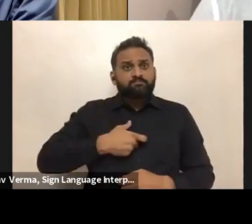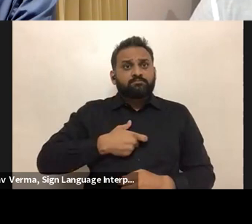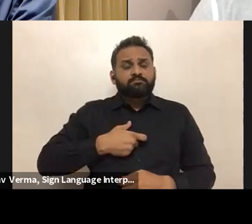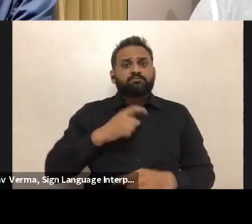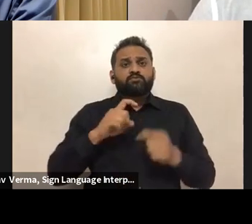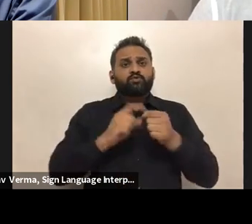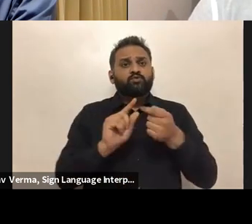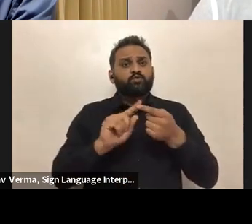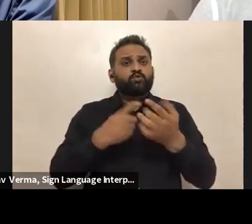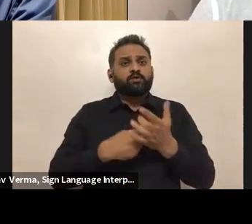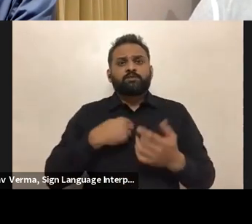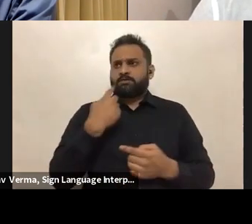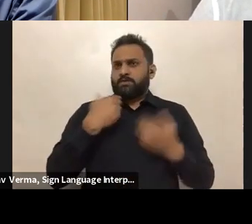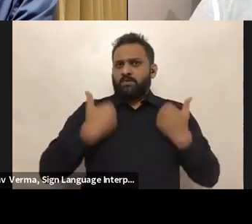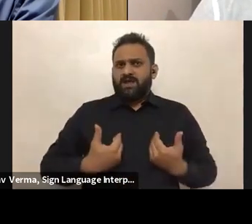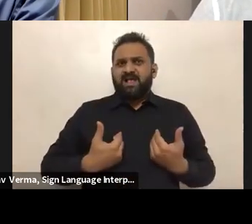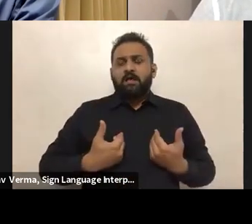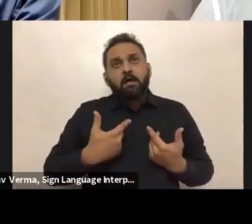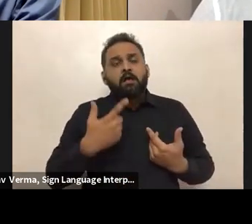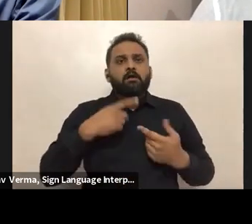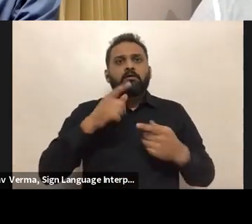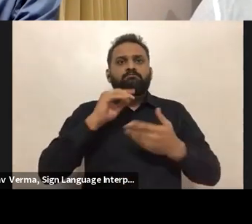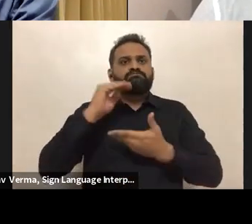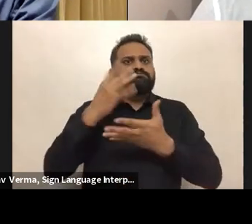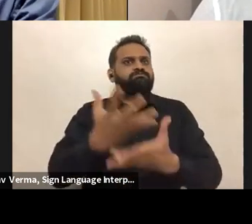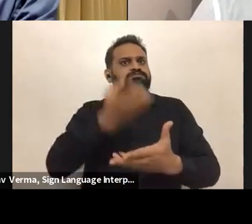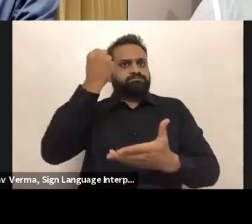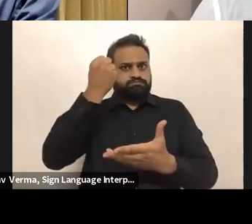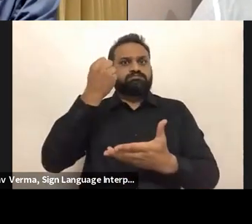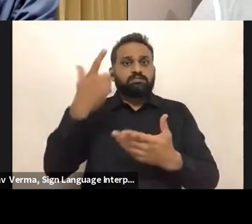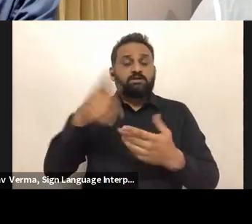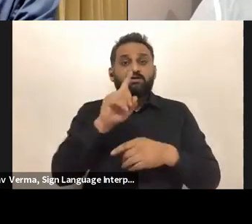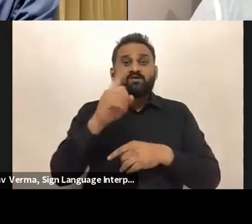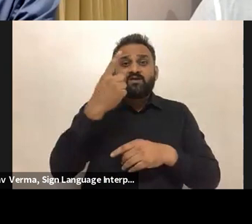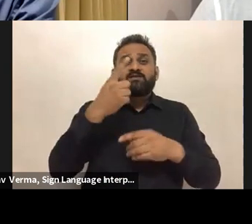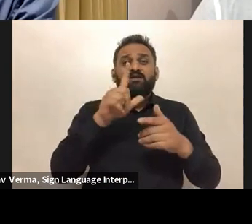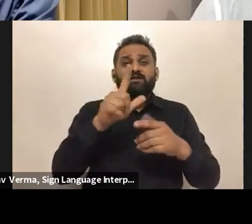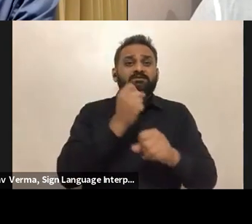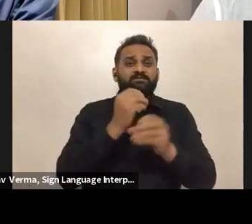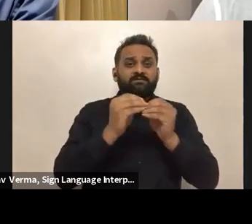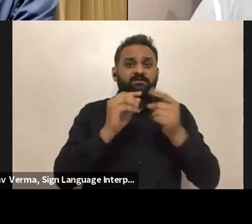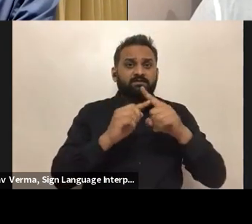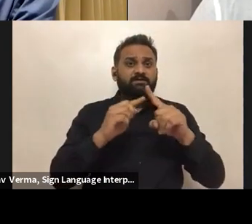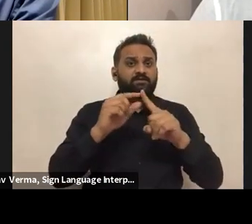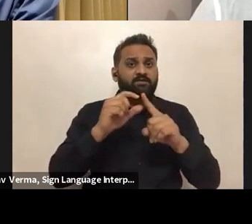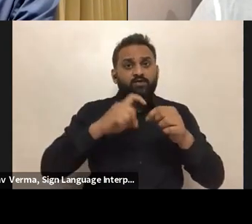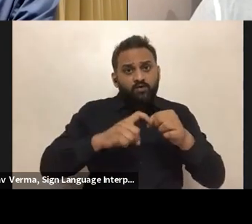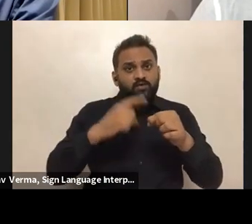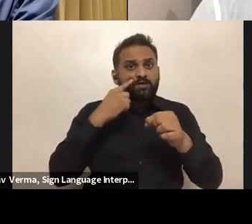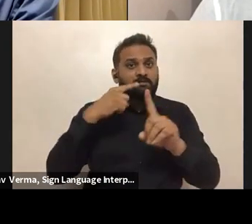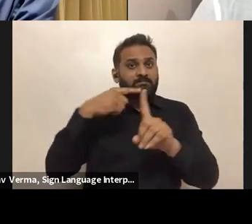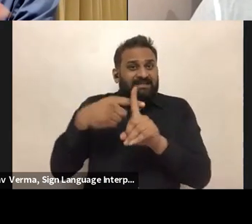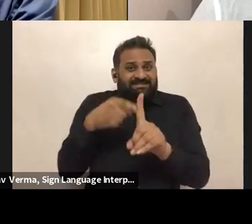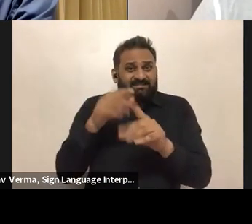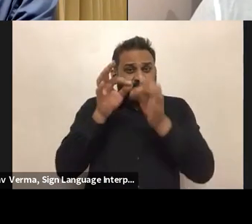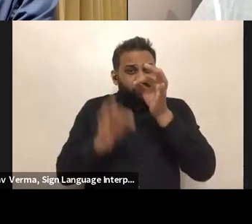film, Sisak, India's first silent LGBTQI+ love story, is the first Indian